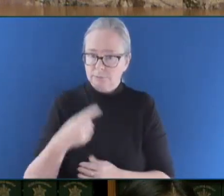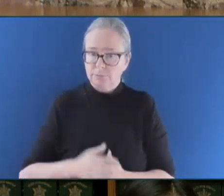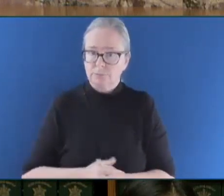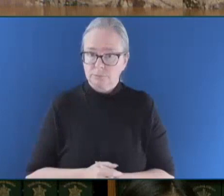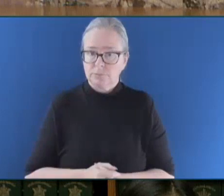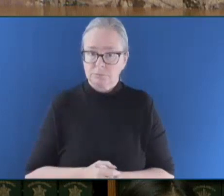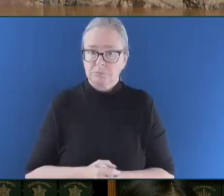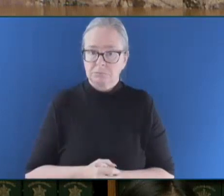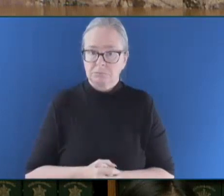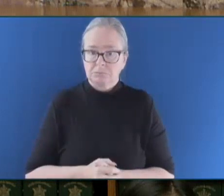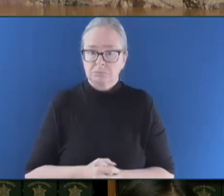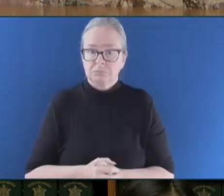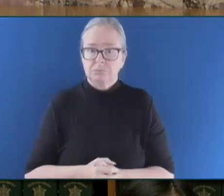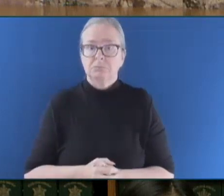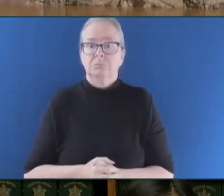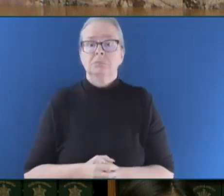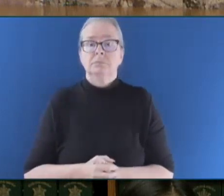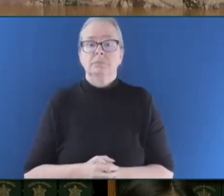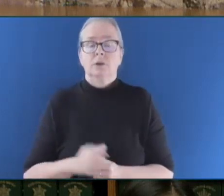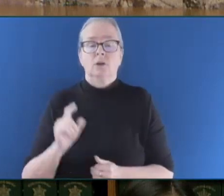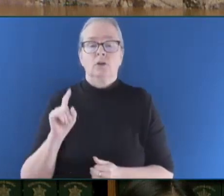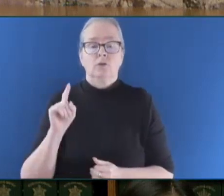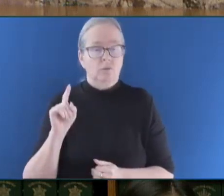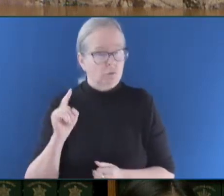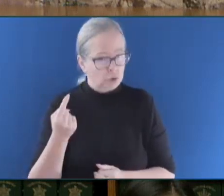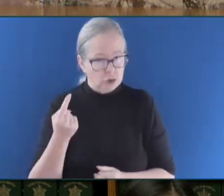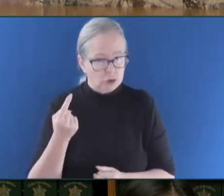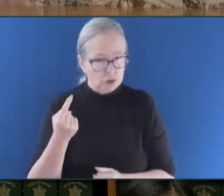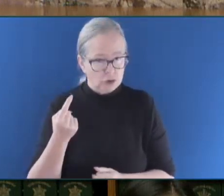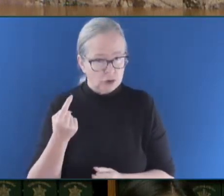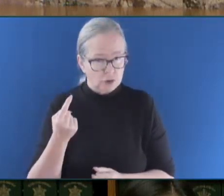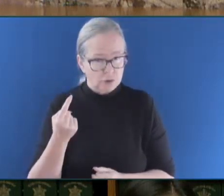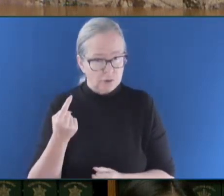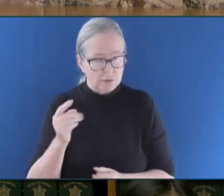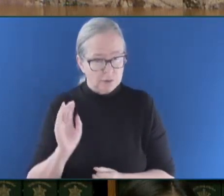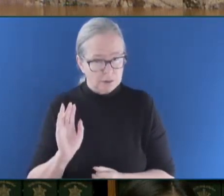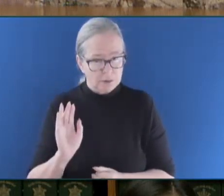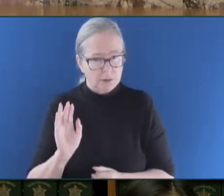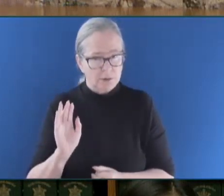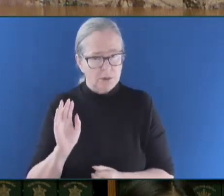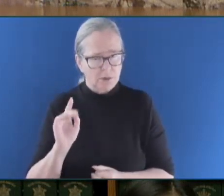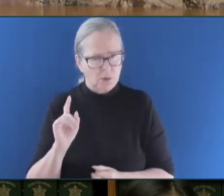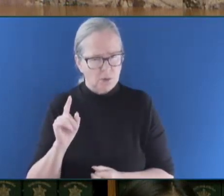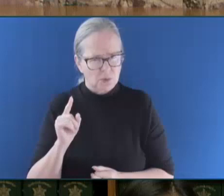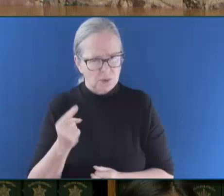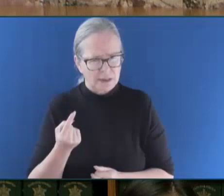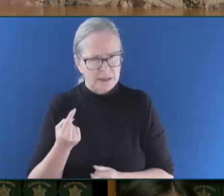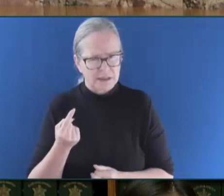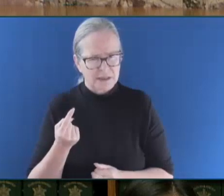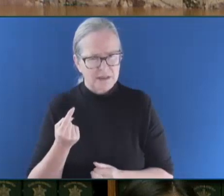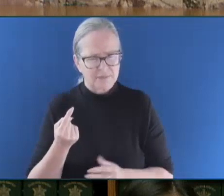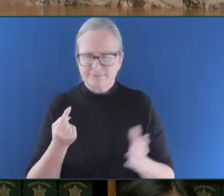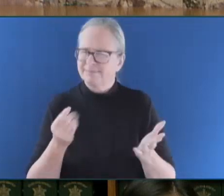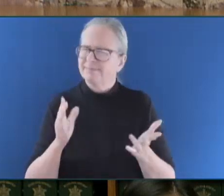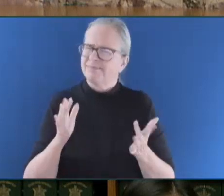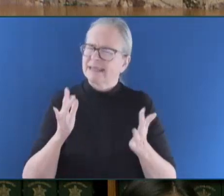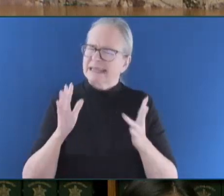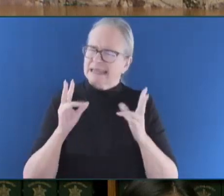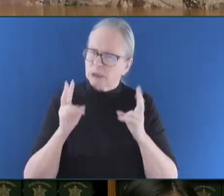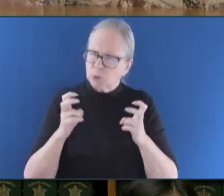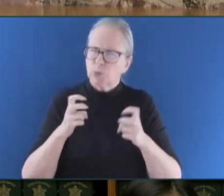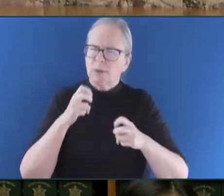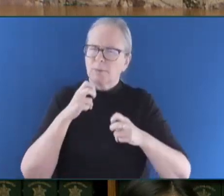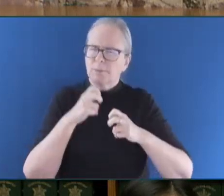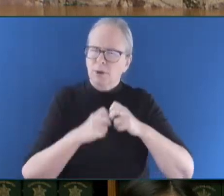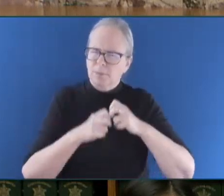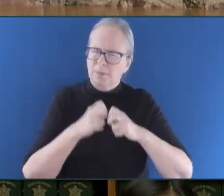The only issue around the transition has been the delay caused by the City of Surrey. They have now